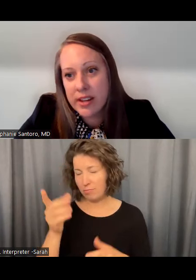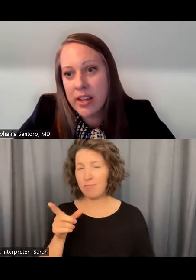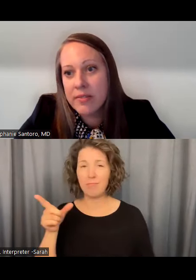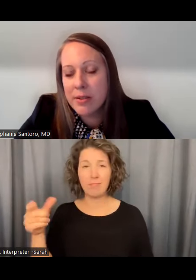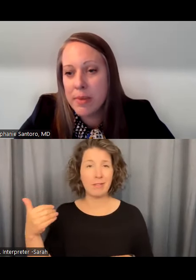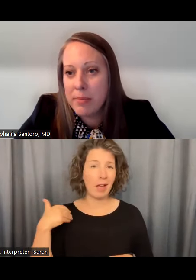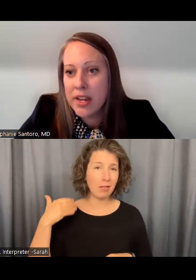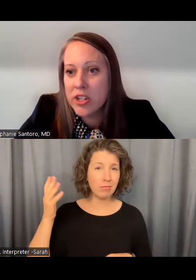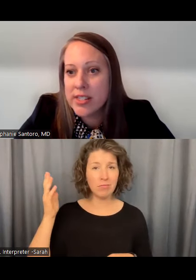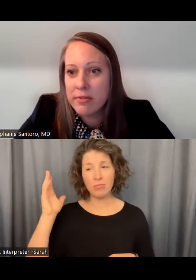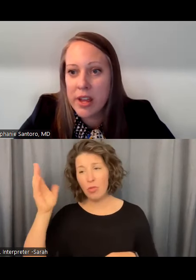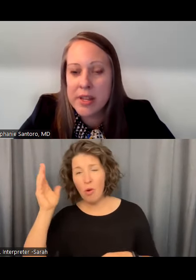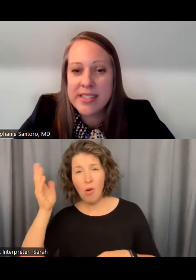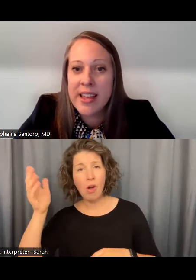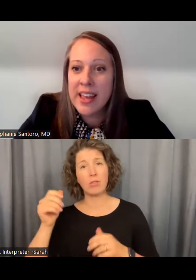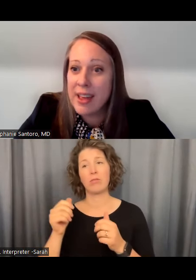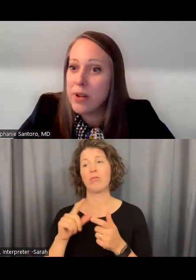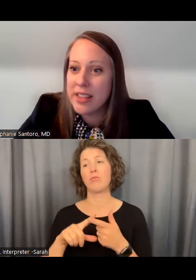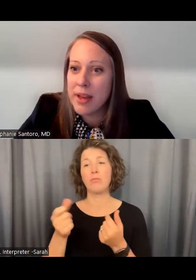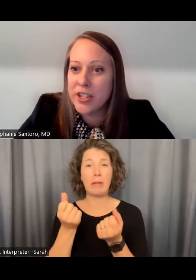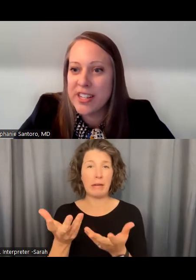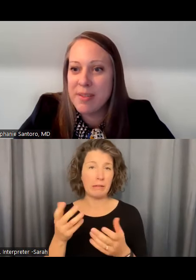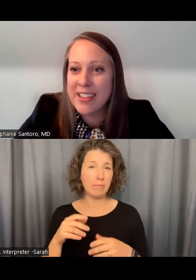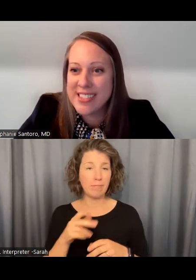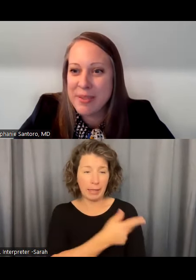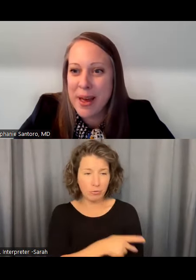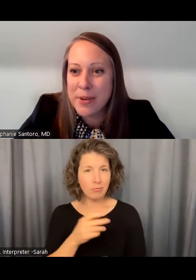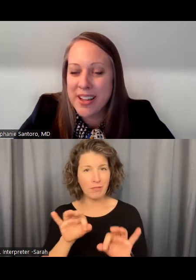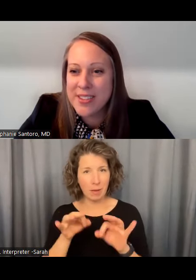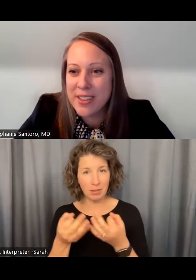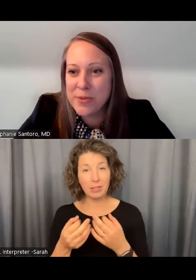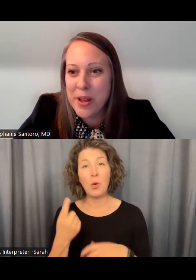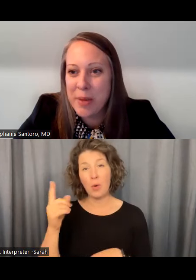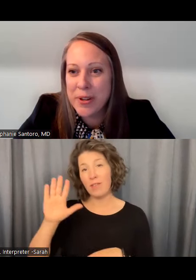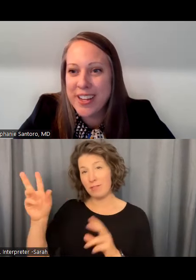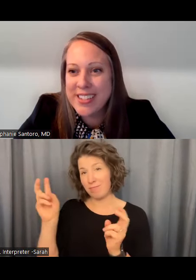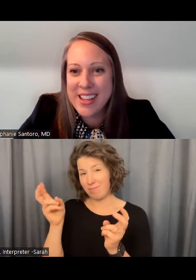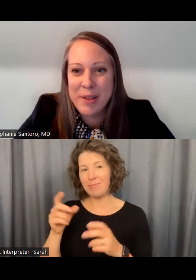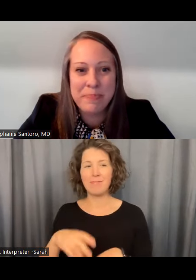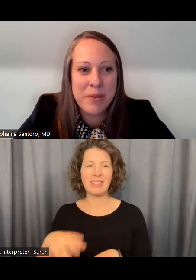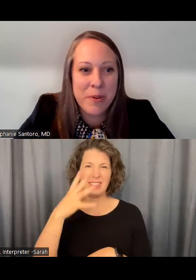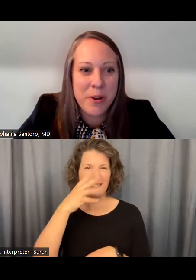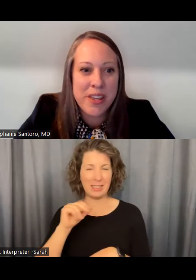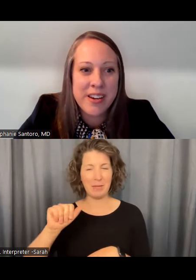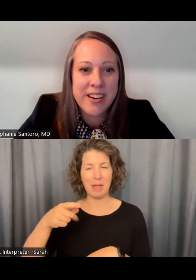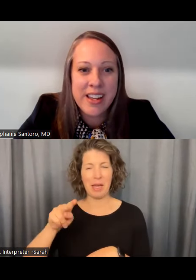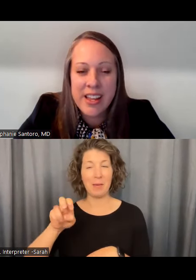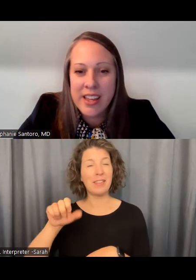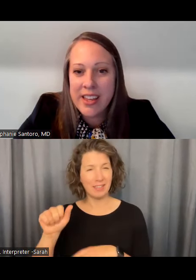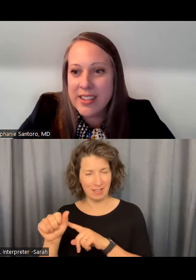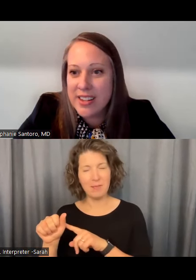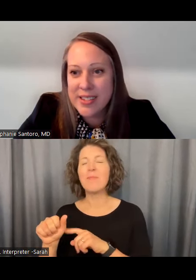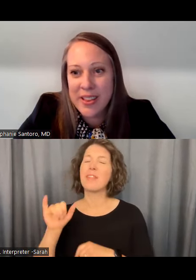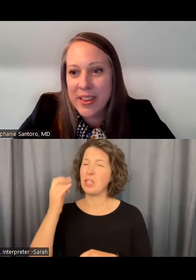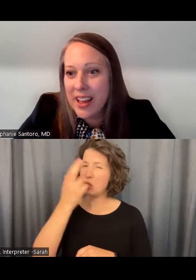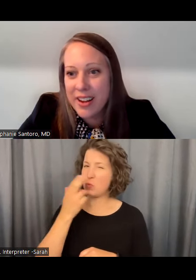talks that he gives to many patients and families. And one of them actually is about sleep apnea. So that's why I put his photo here.